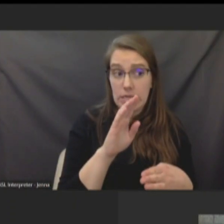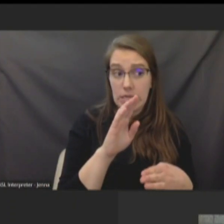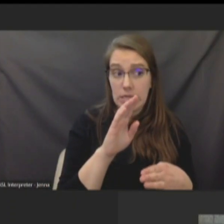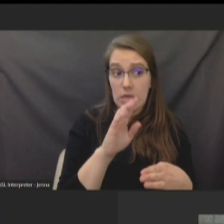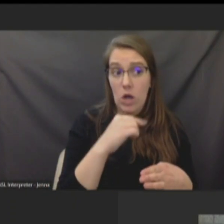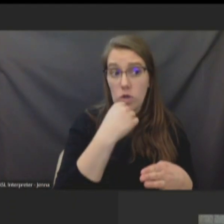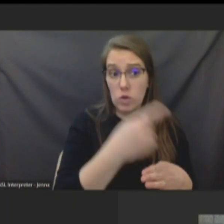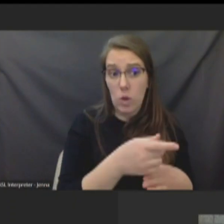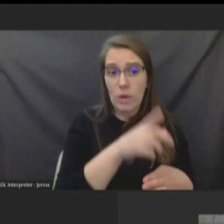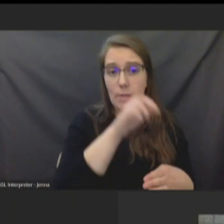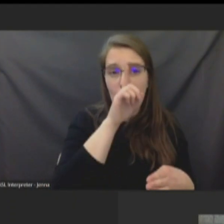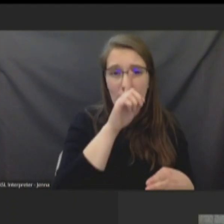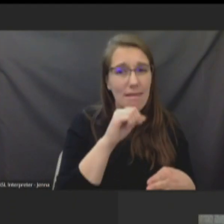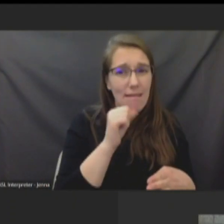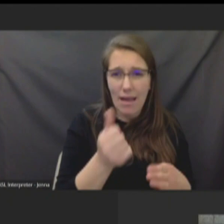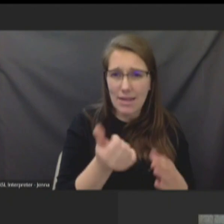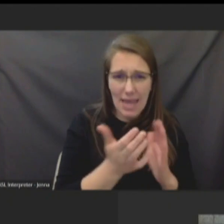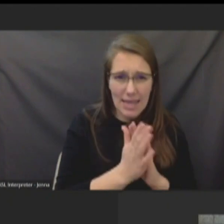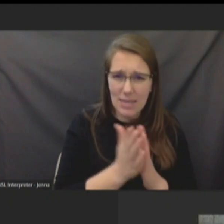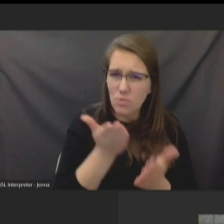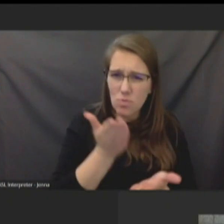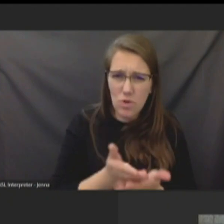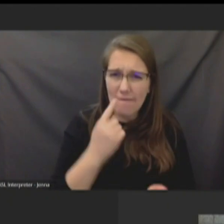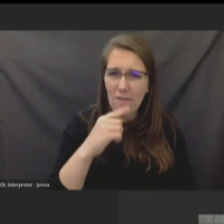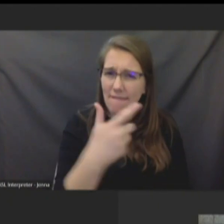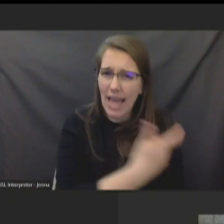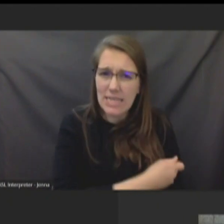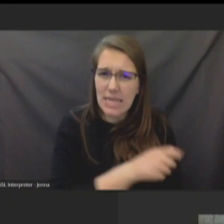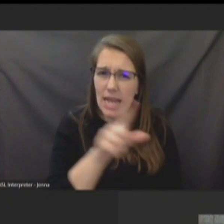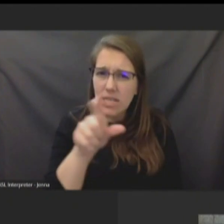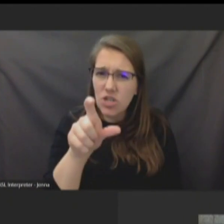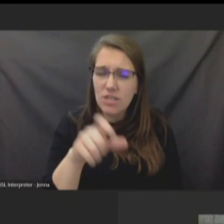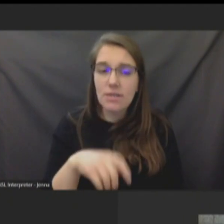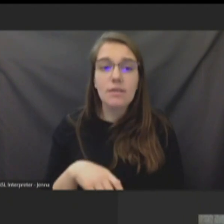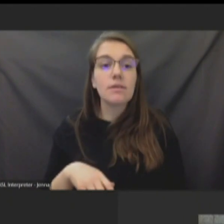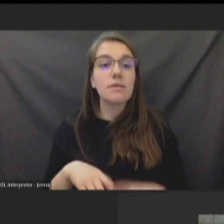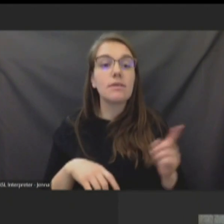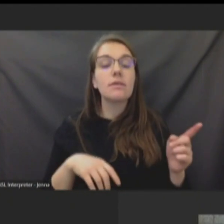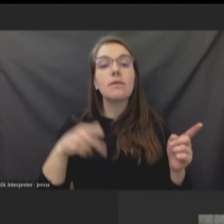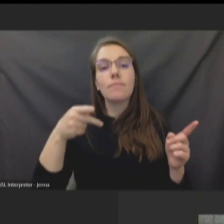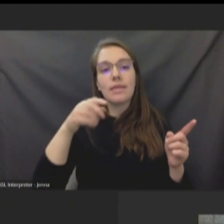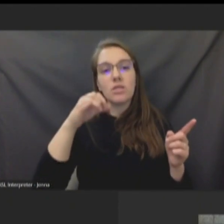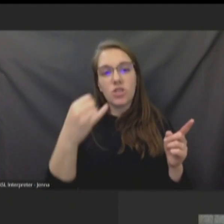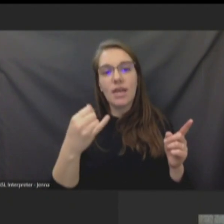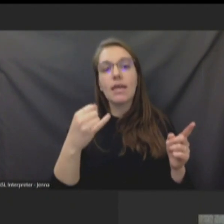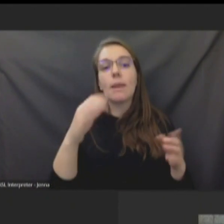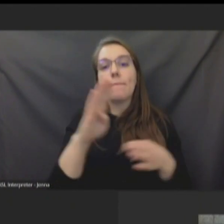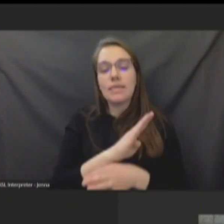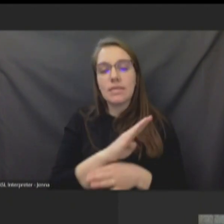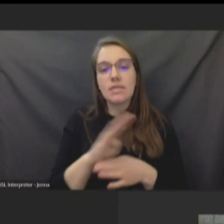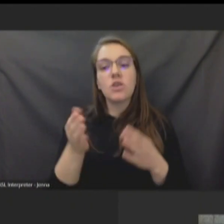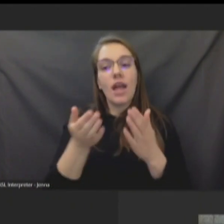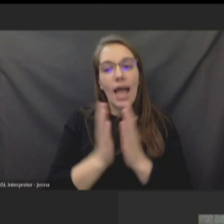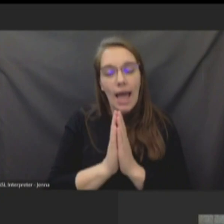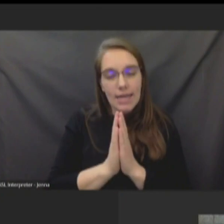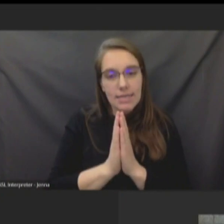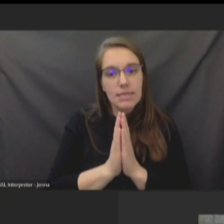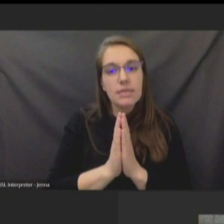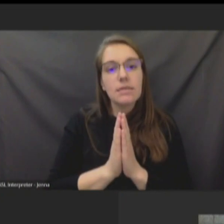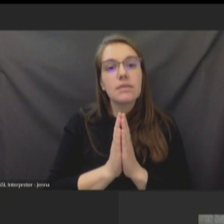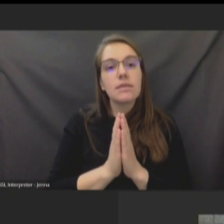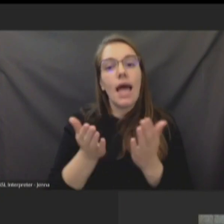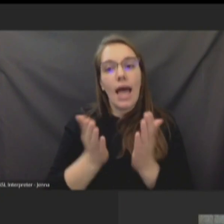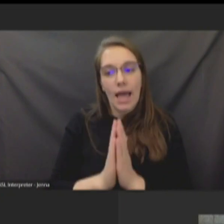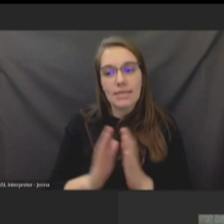not to ask for proof of vaccination? So businesses are being asked to